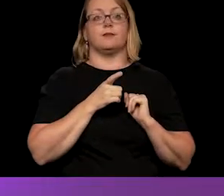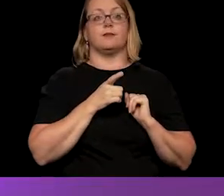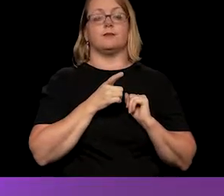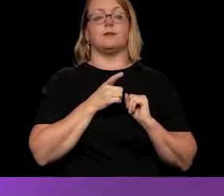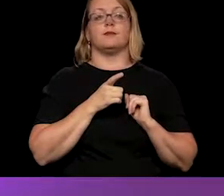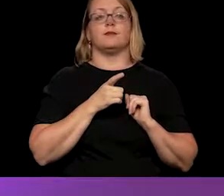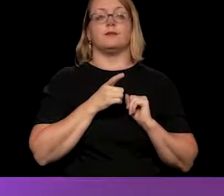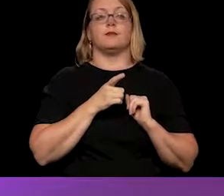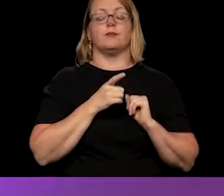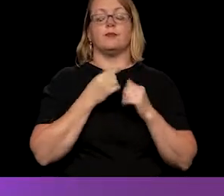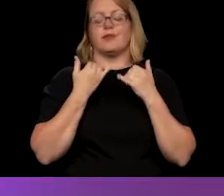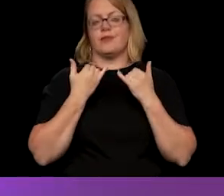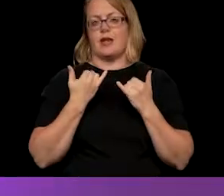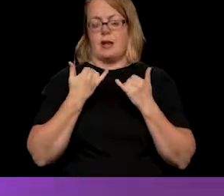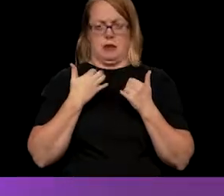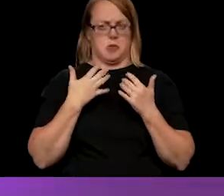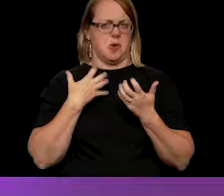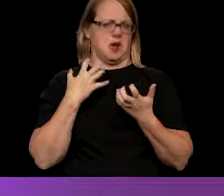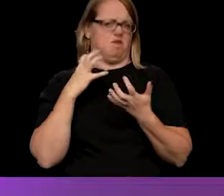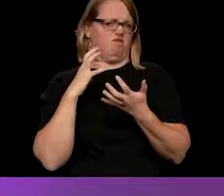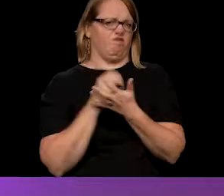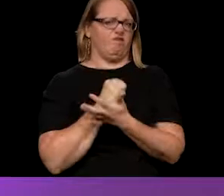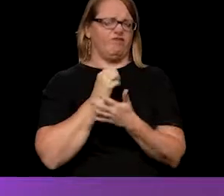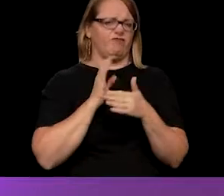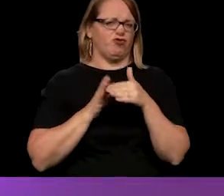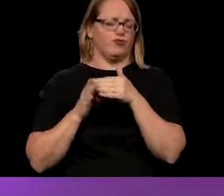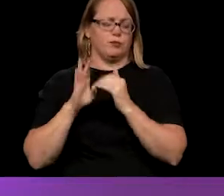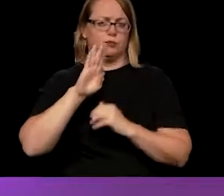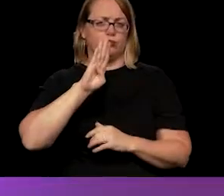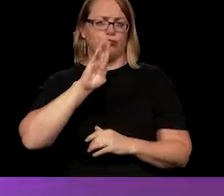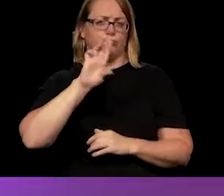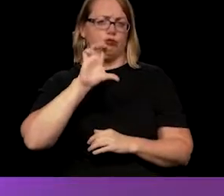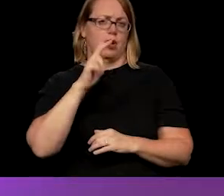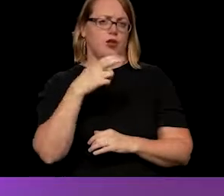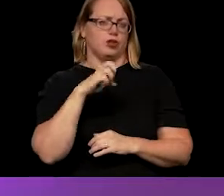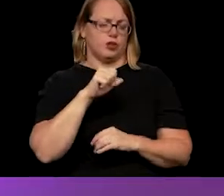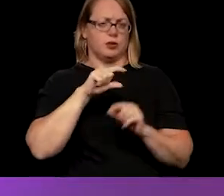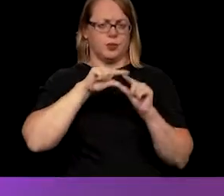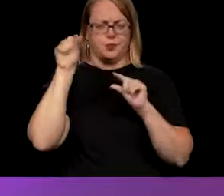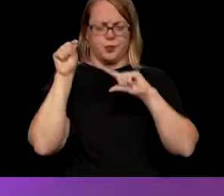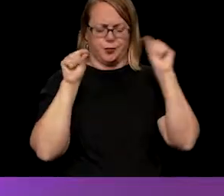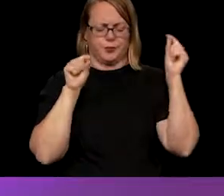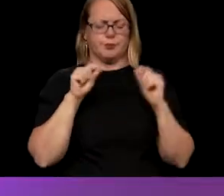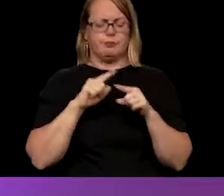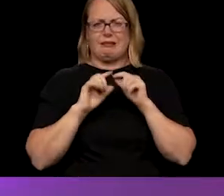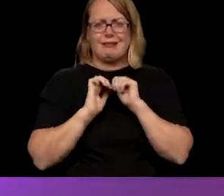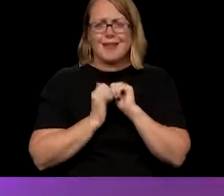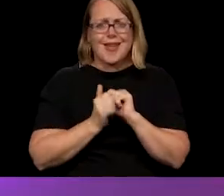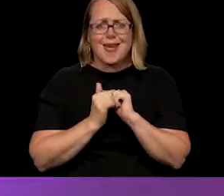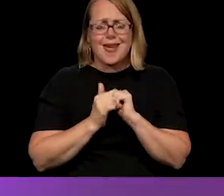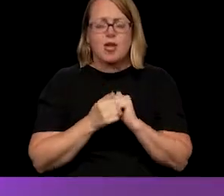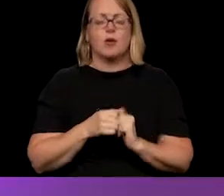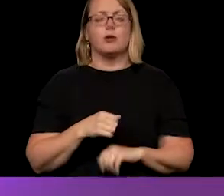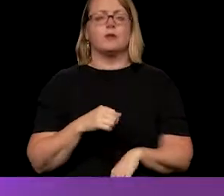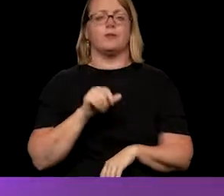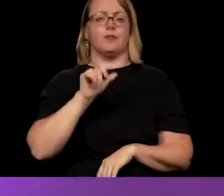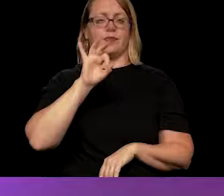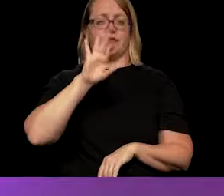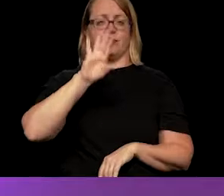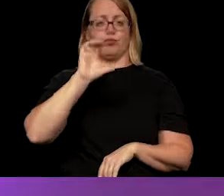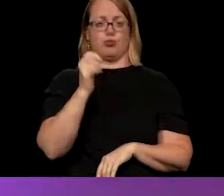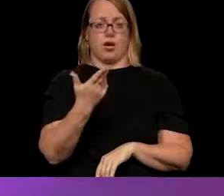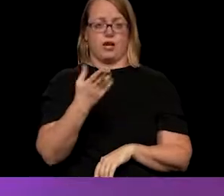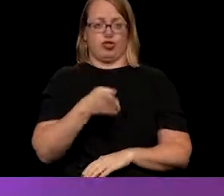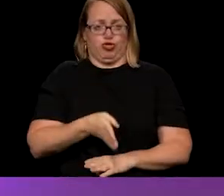pretty straight, then you put the black line on the left side. But if your branch kind of comes